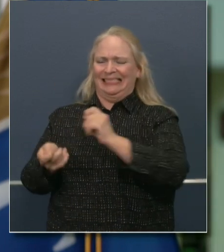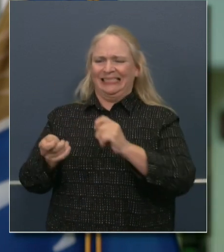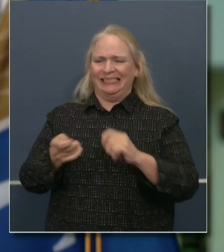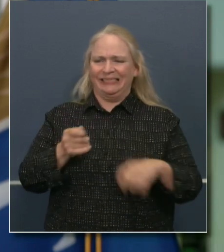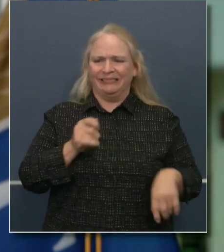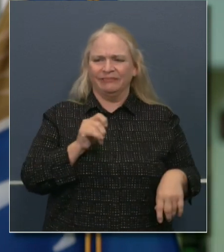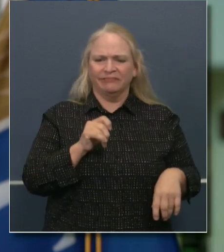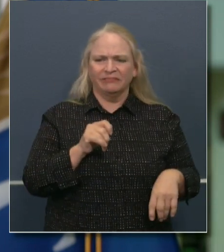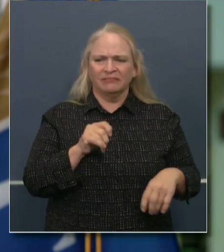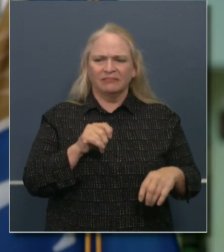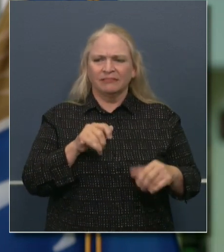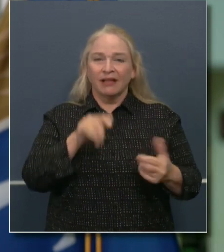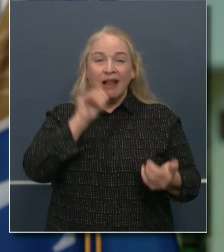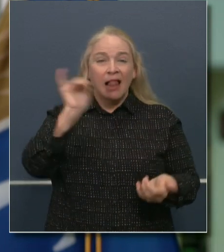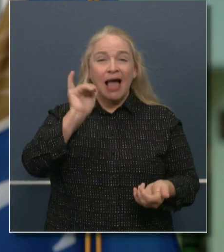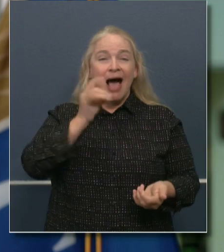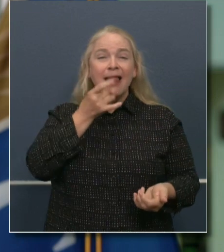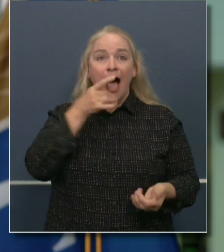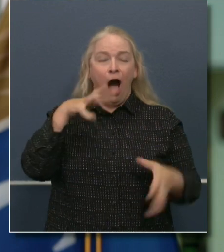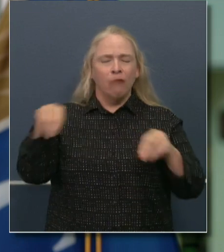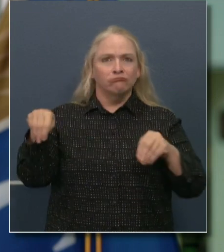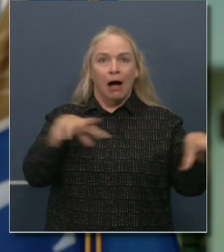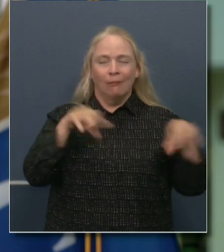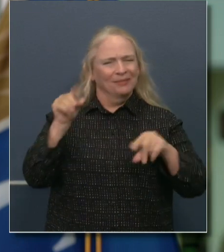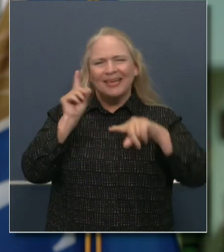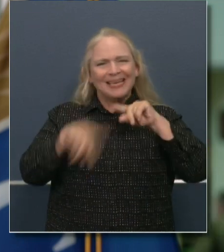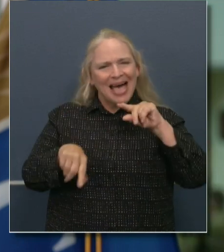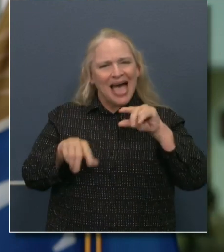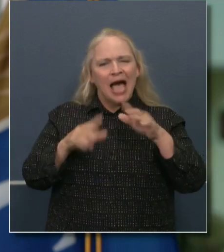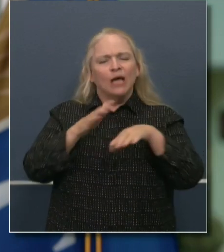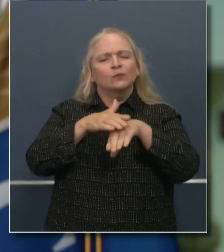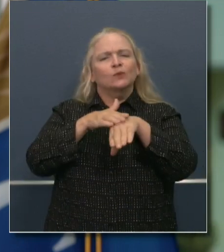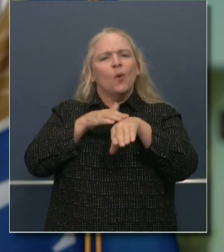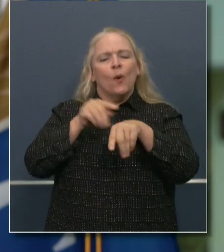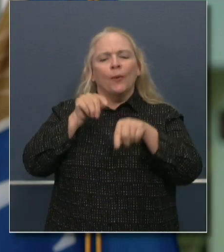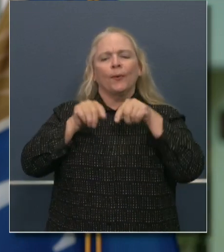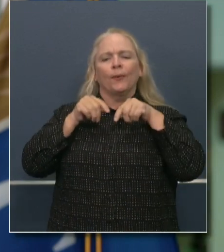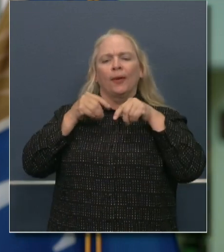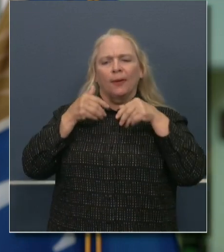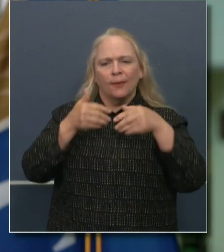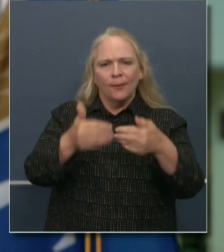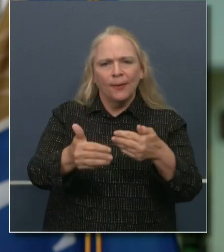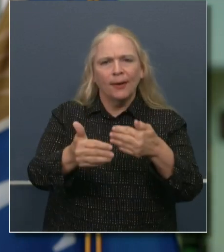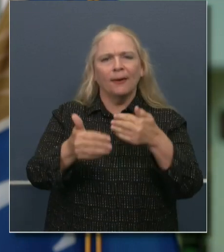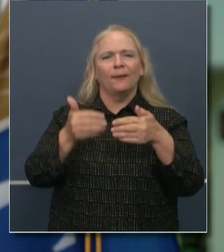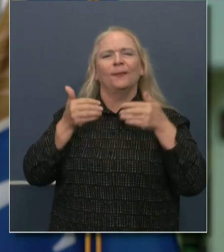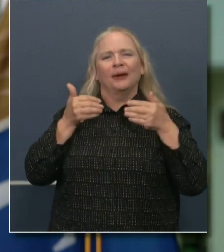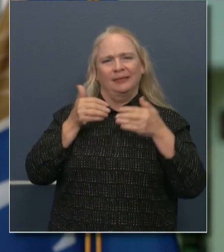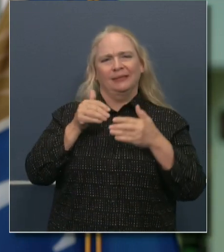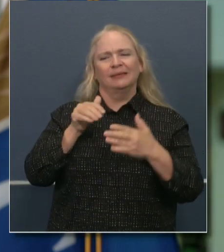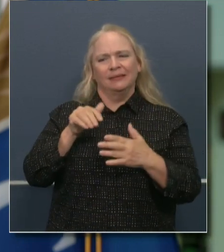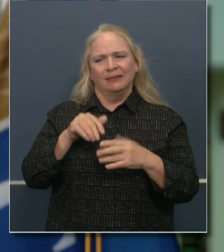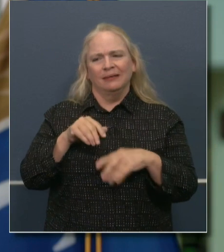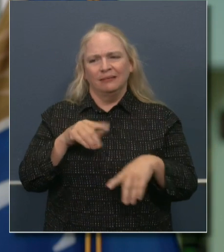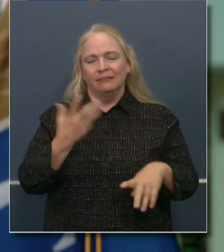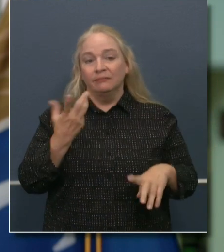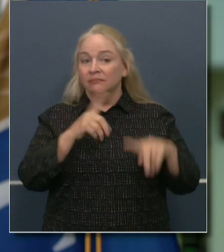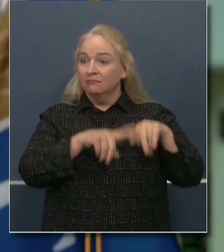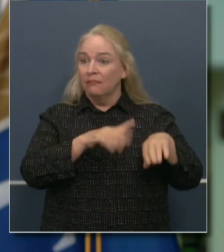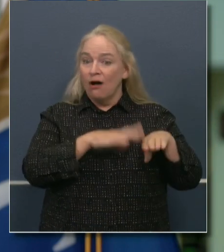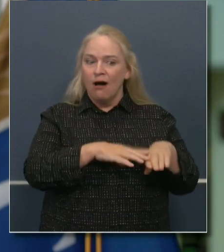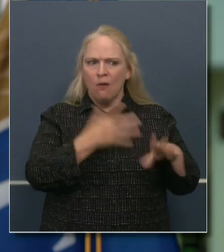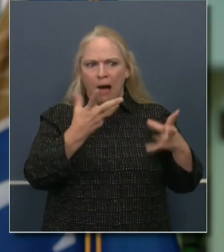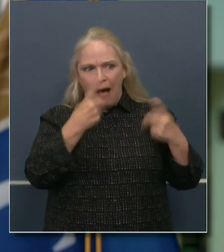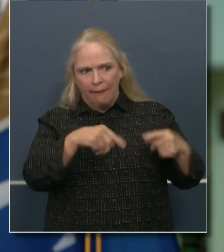off switch. The point of a dimmer switch was to make the point that as data, trend lines,